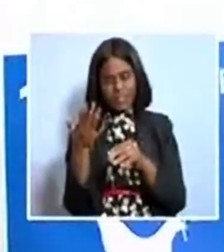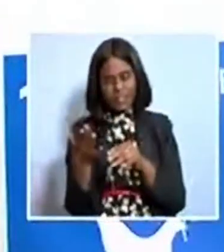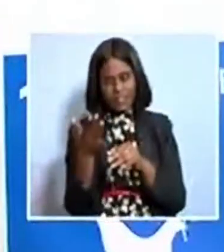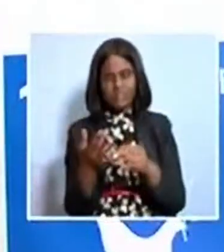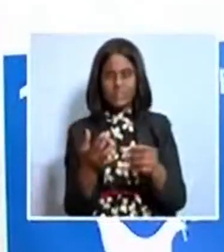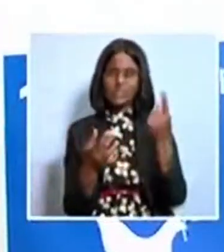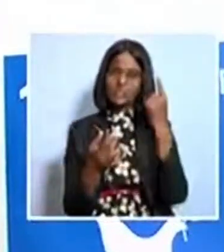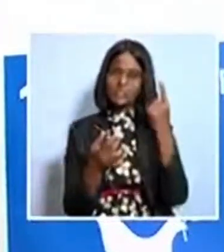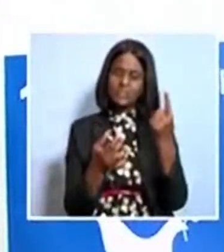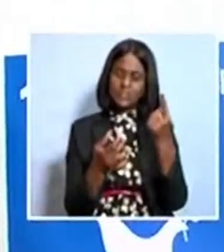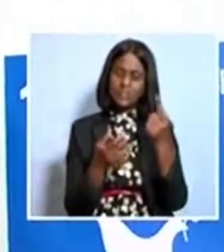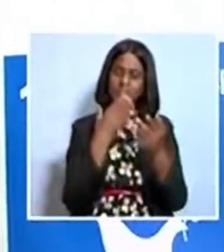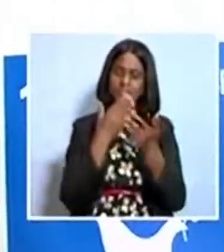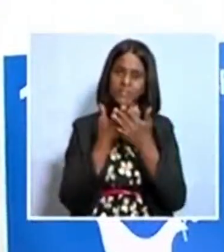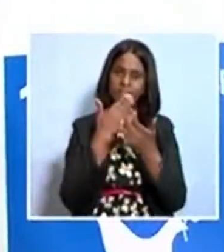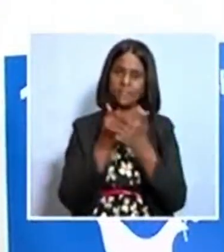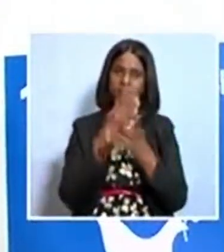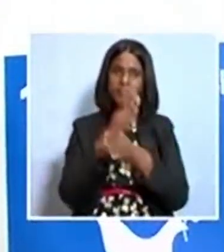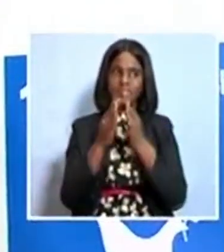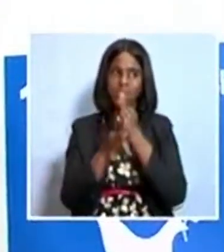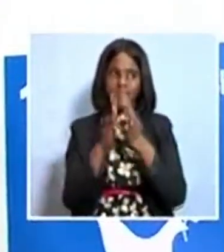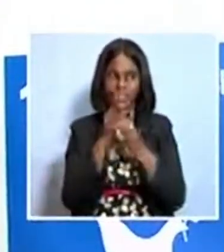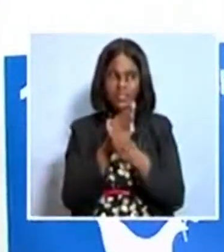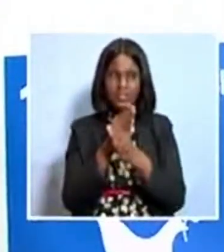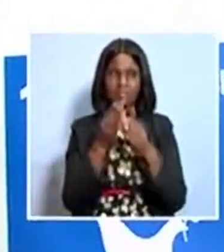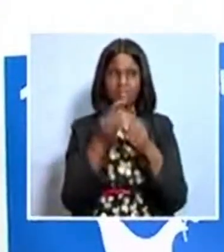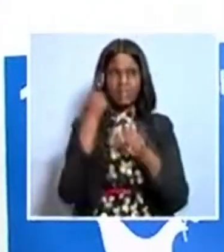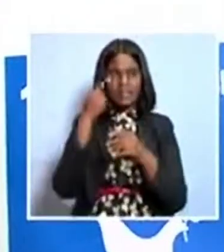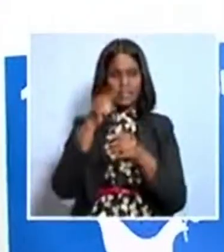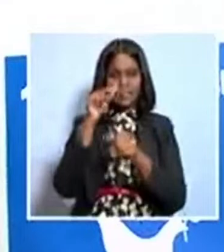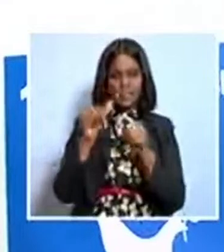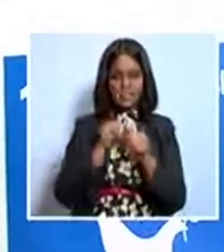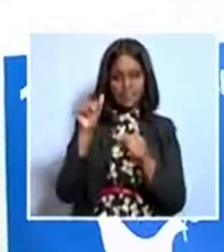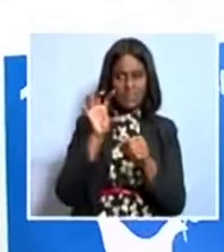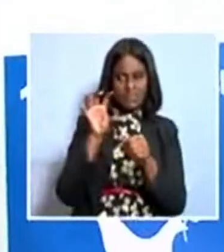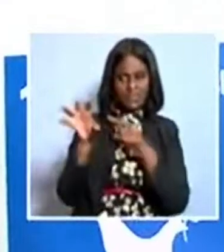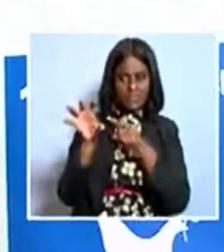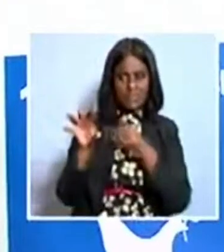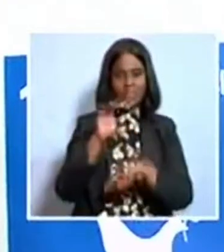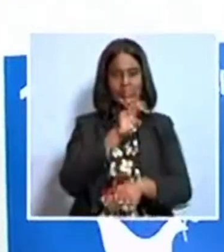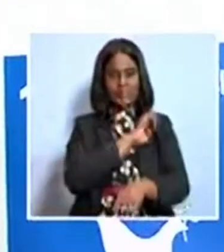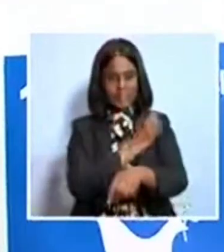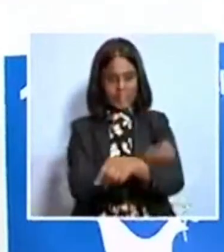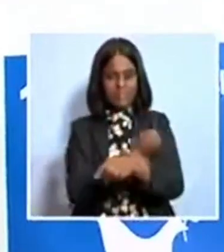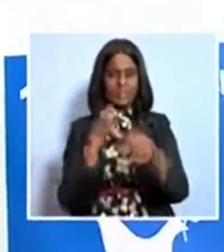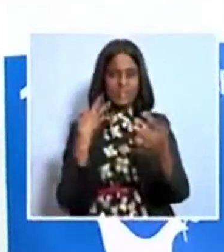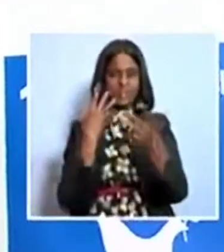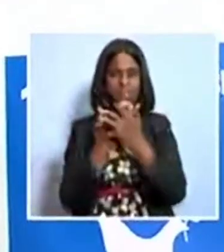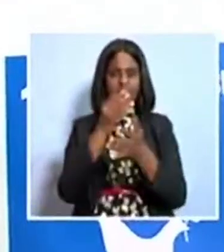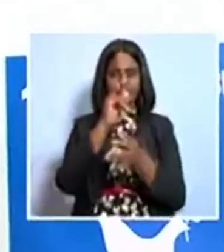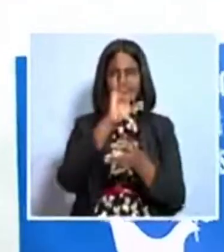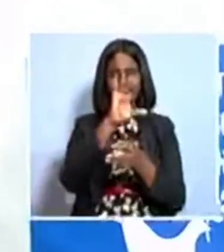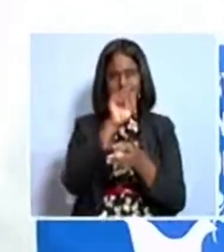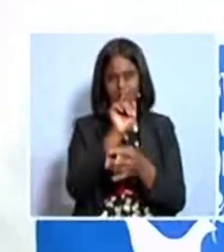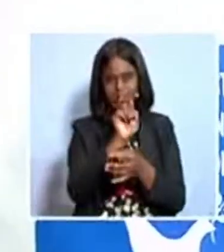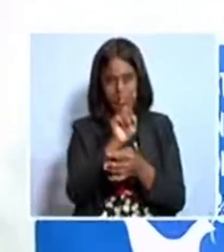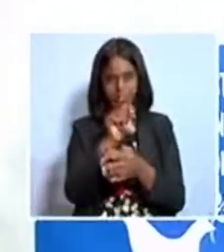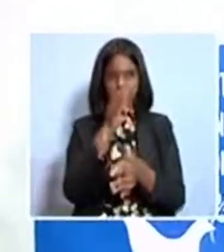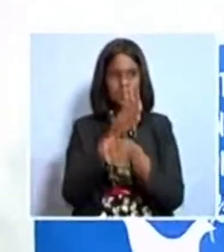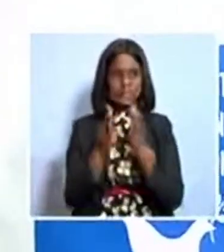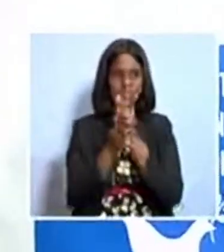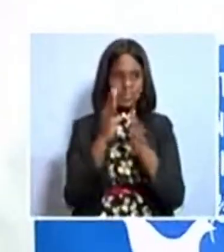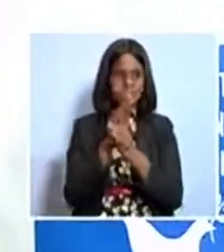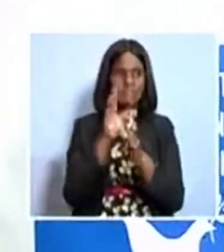resilient infrastructure. And that is ranging for every sector, ranging from energy all the way up to ICT. Is this infrastructure in place? Is